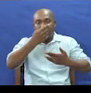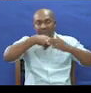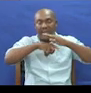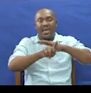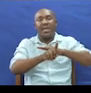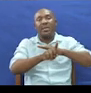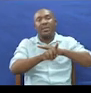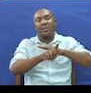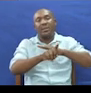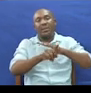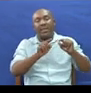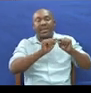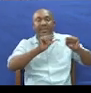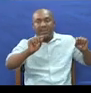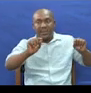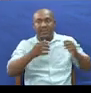The word into